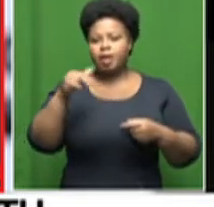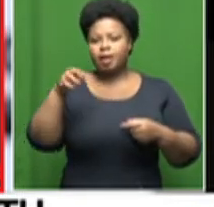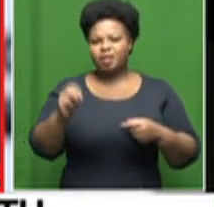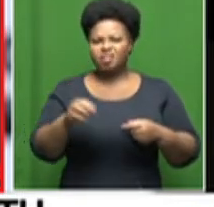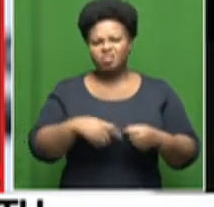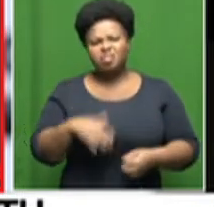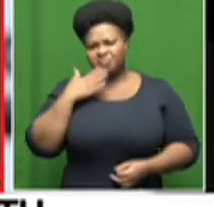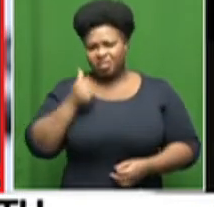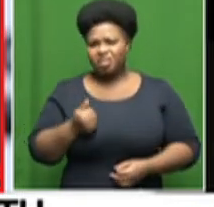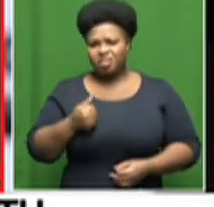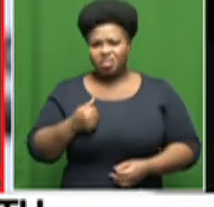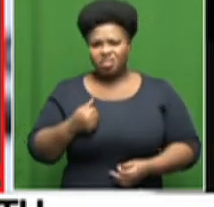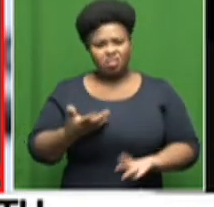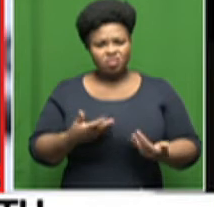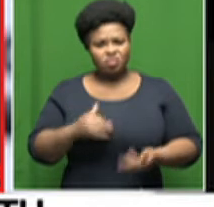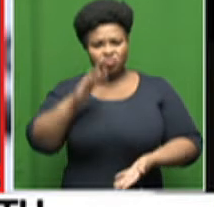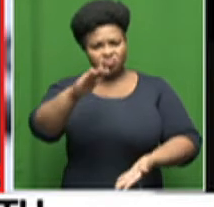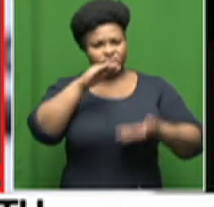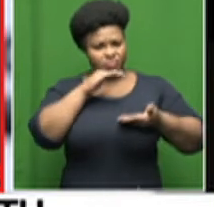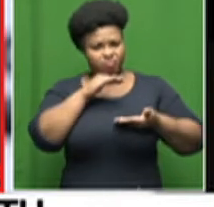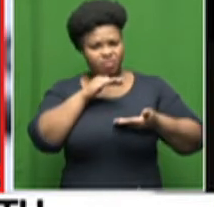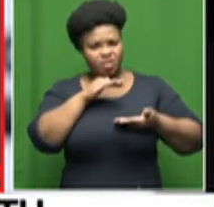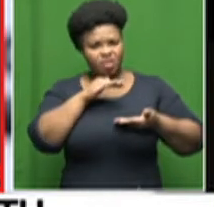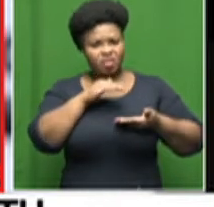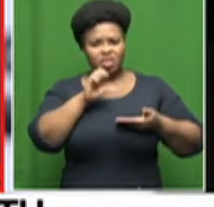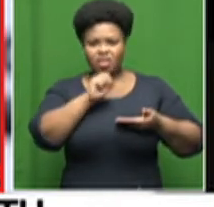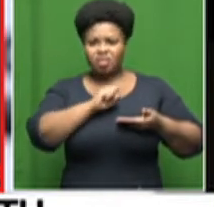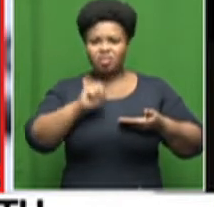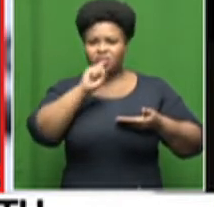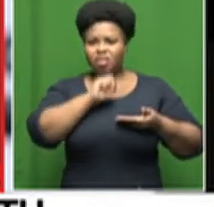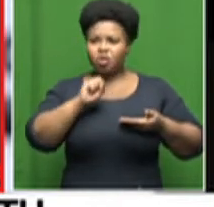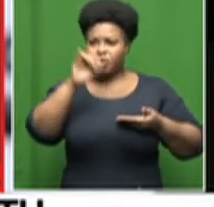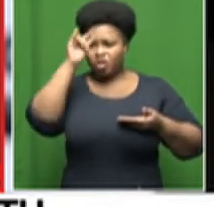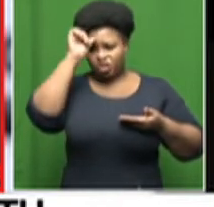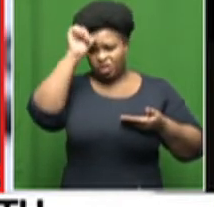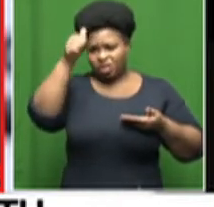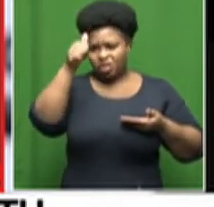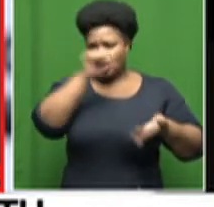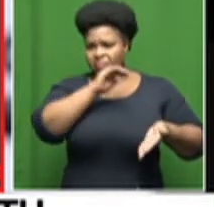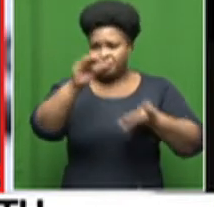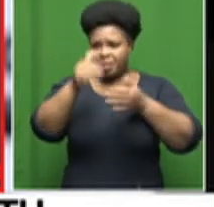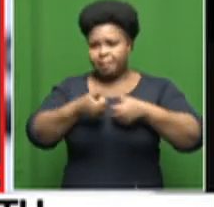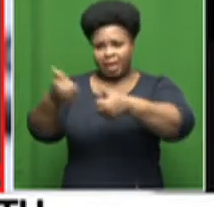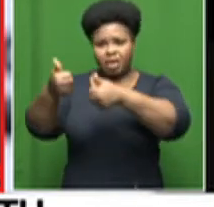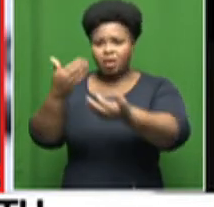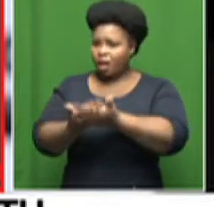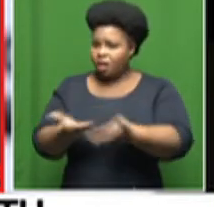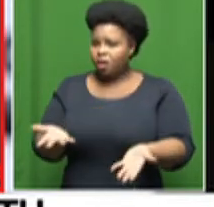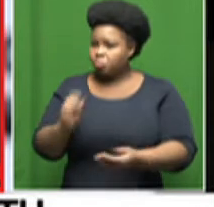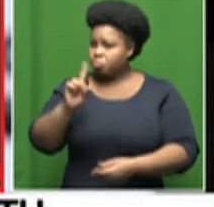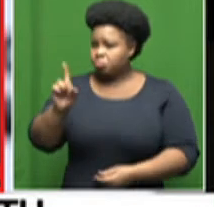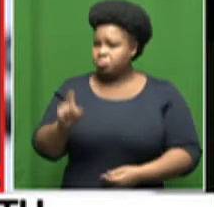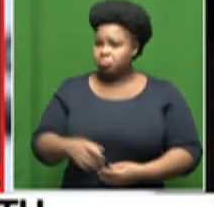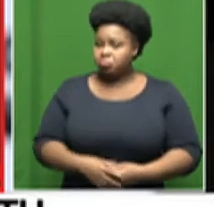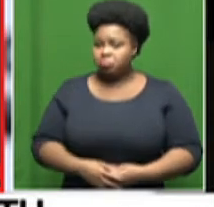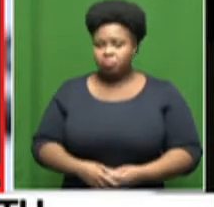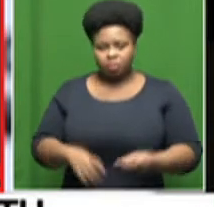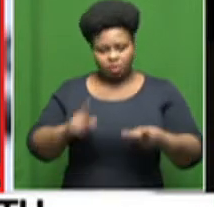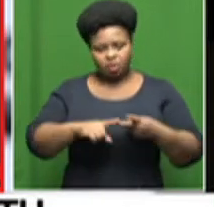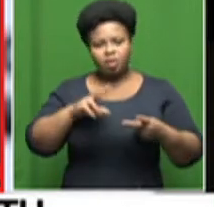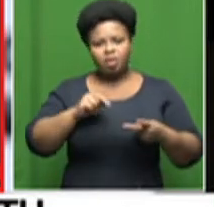we can give back the doses to the Serum Institute of India. And then we also have a question